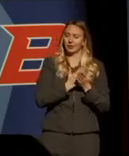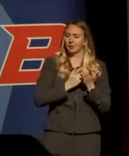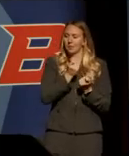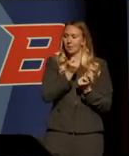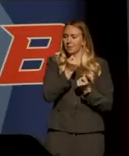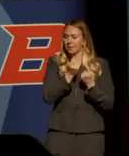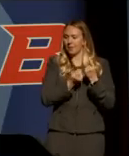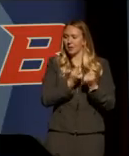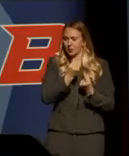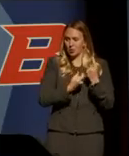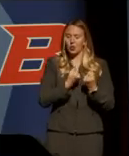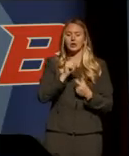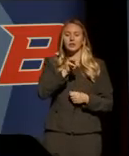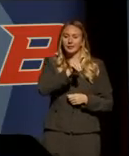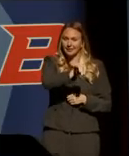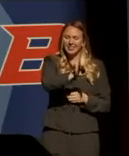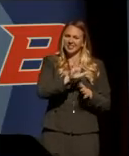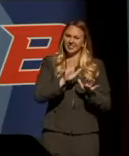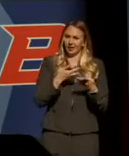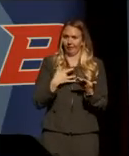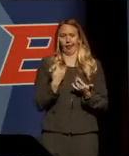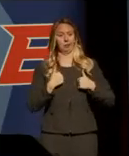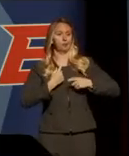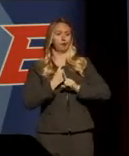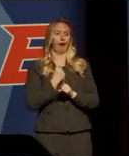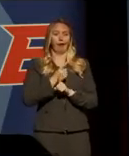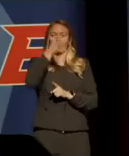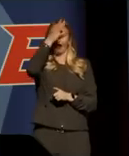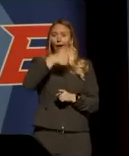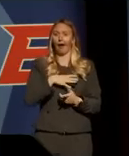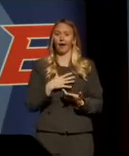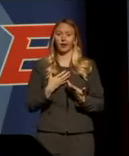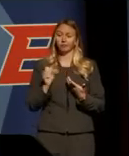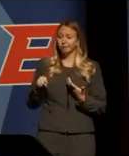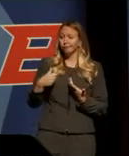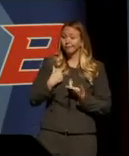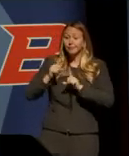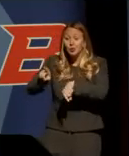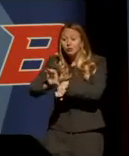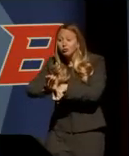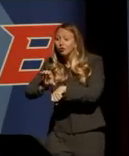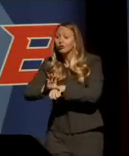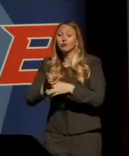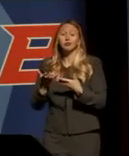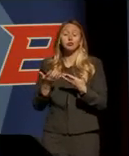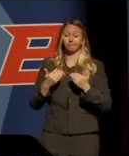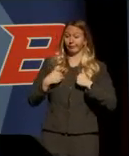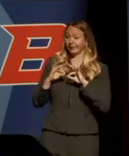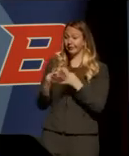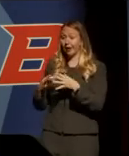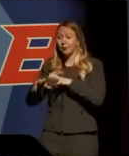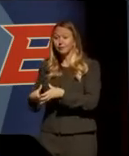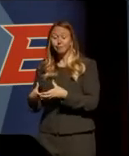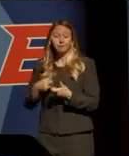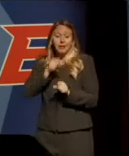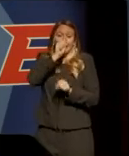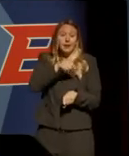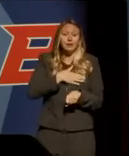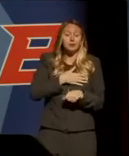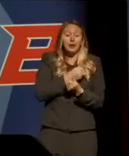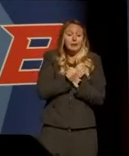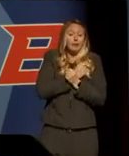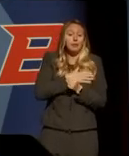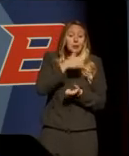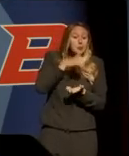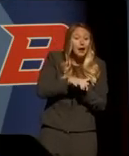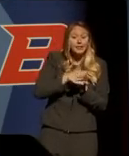Just a regular guy, yeah. I mean, you know, I go to church. I I have a family. I love my wife. I love my